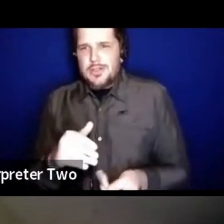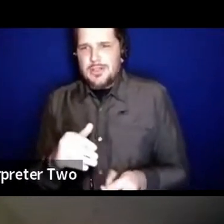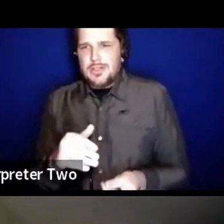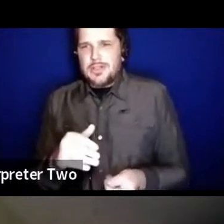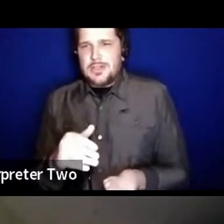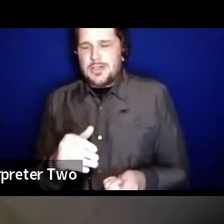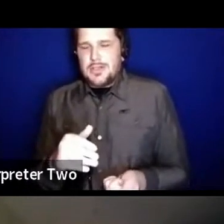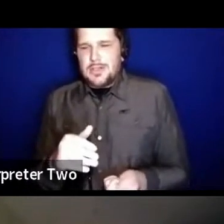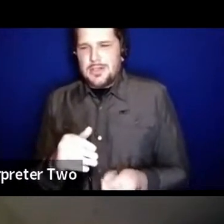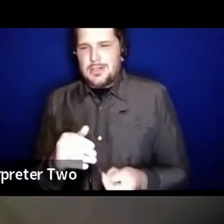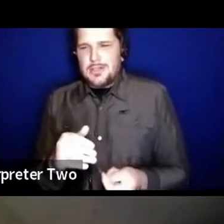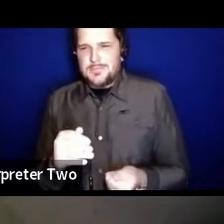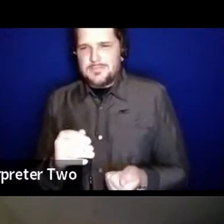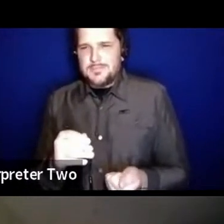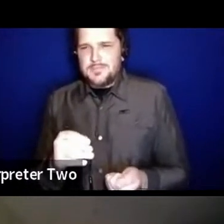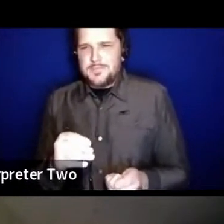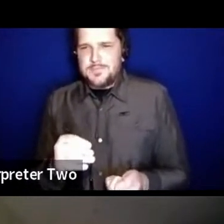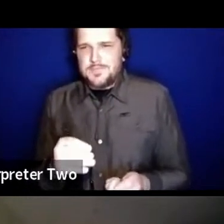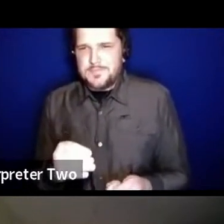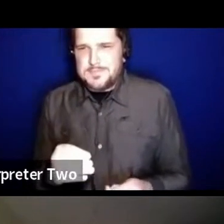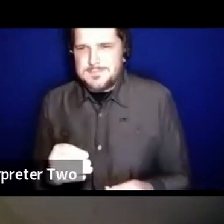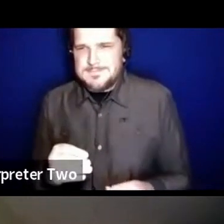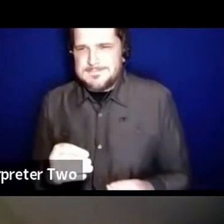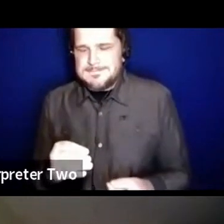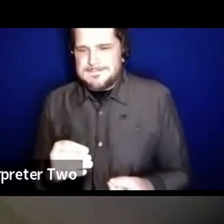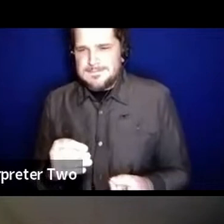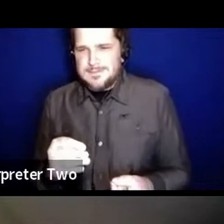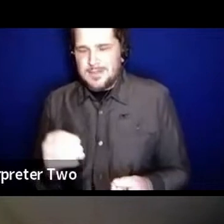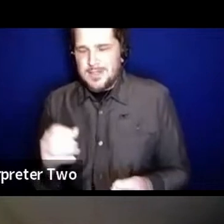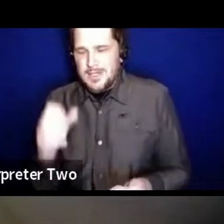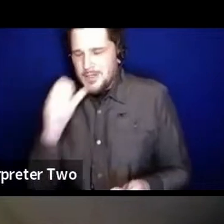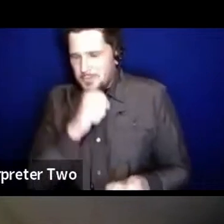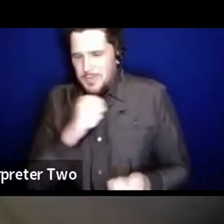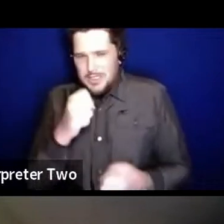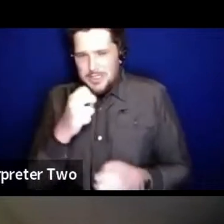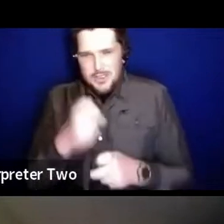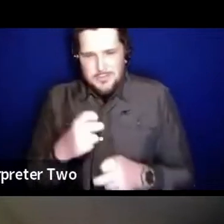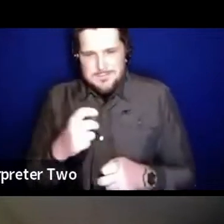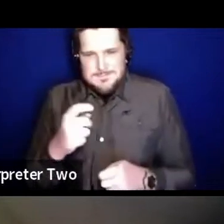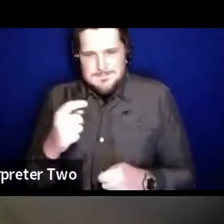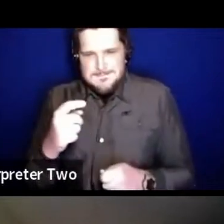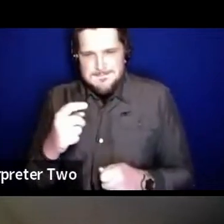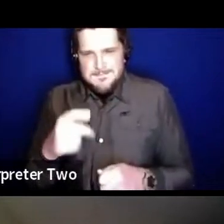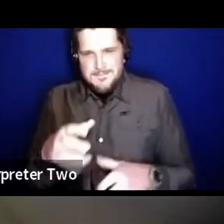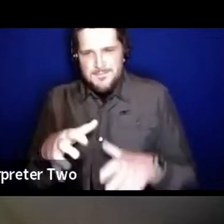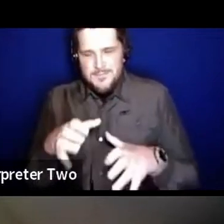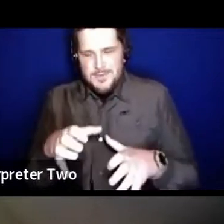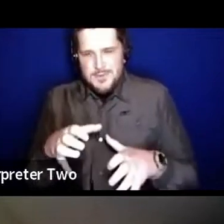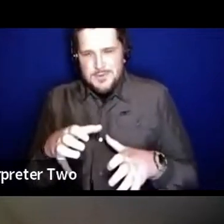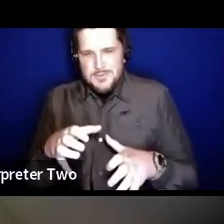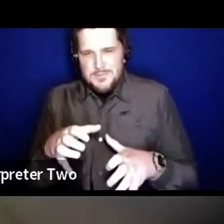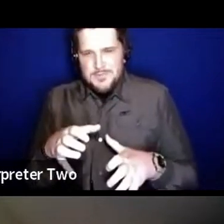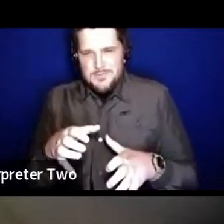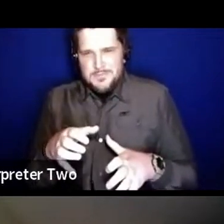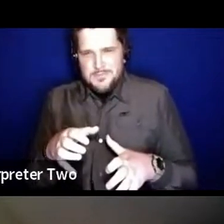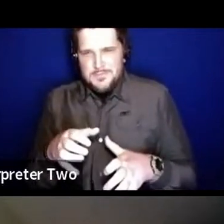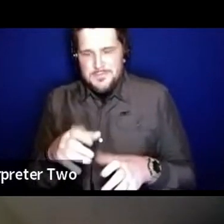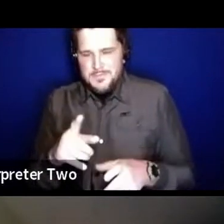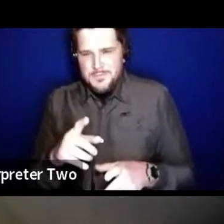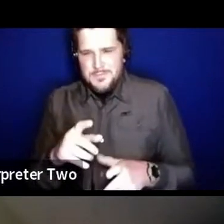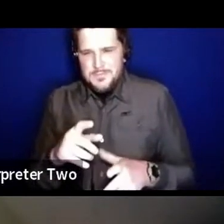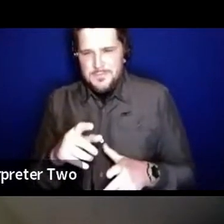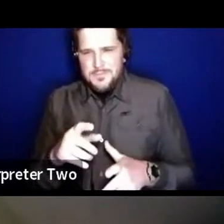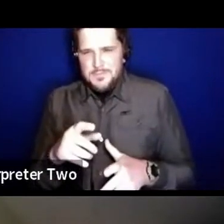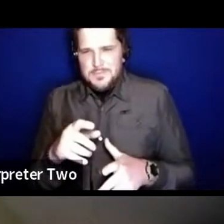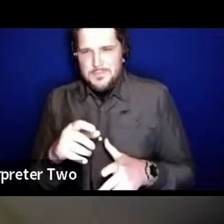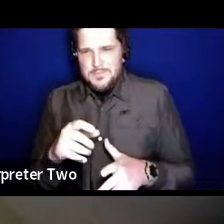it still is ineffectual in its inability to acknowledge that money is such an abstract resource compared